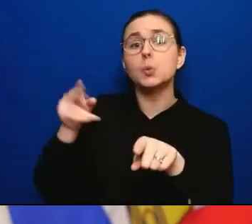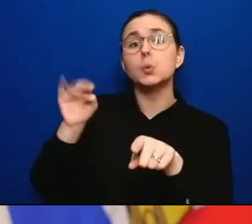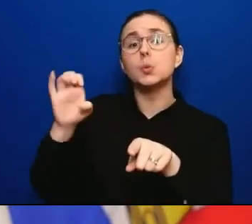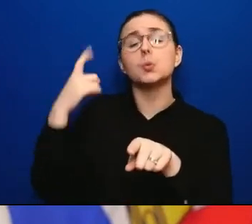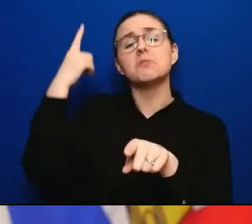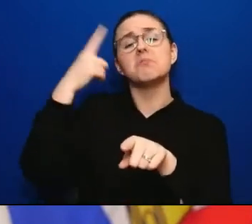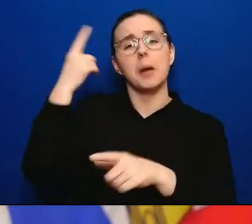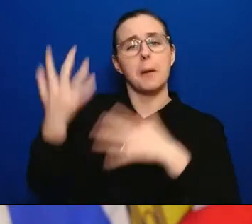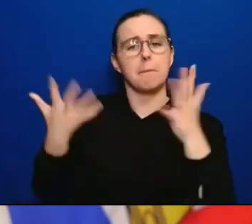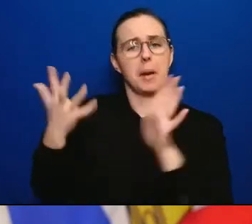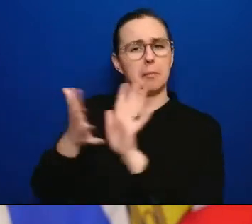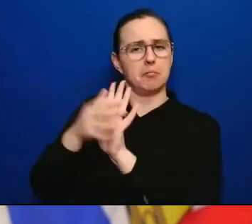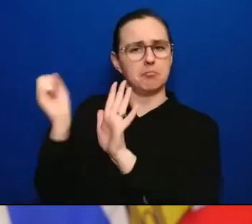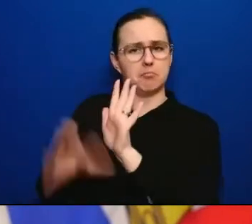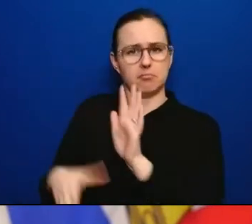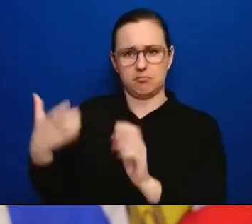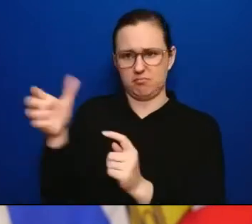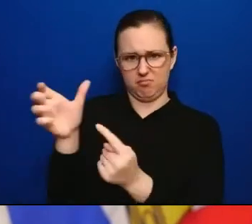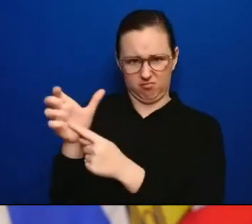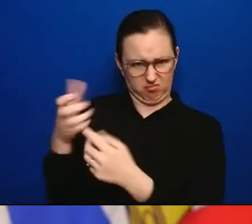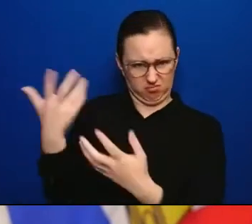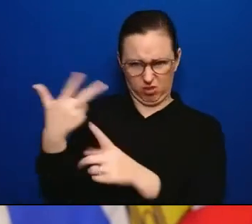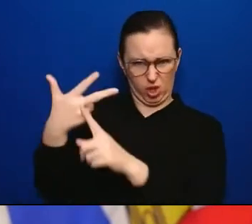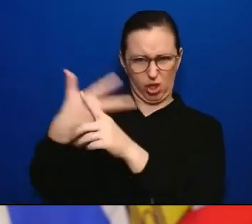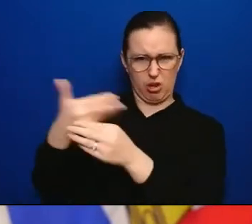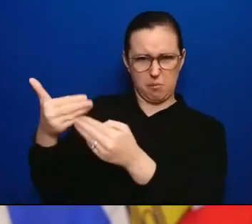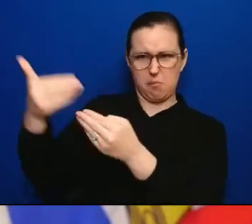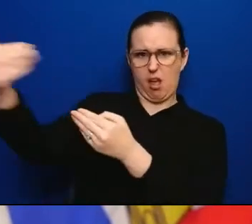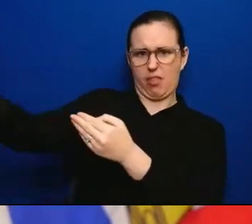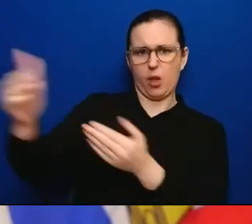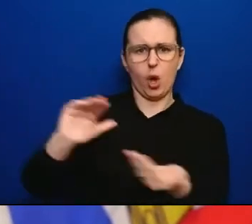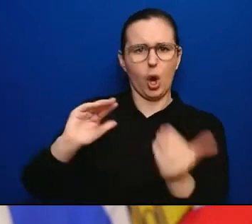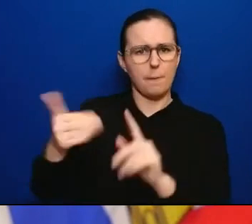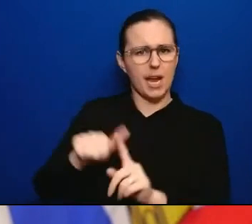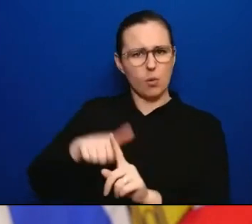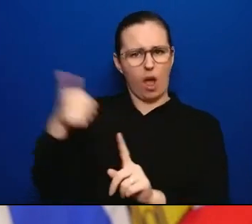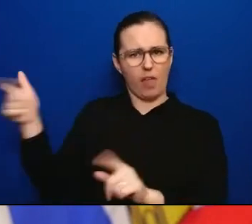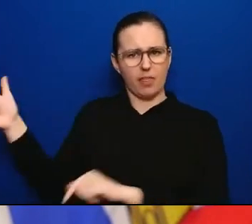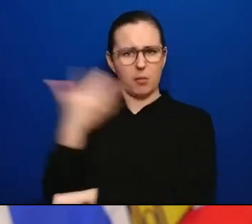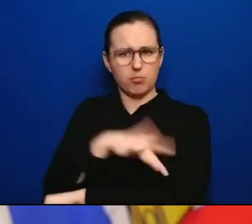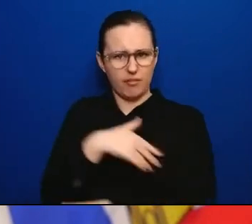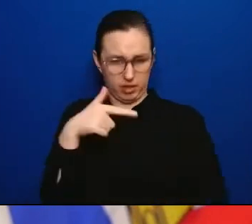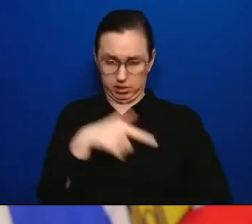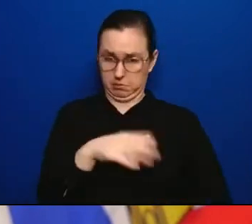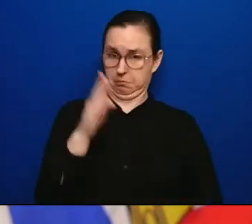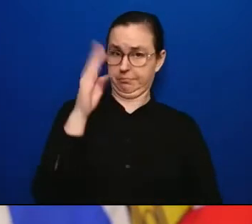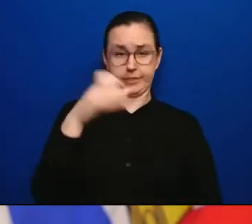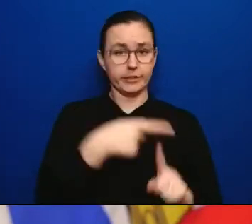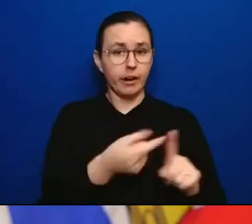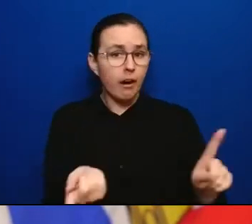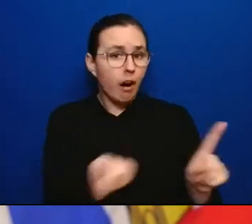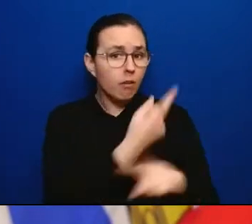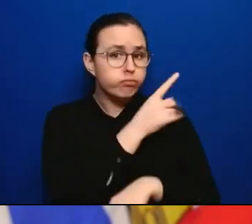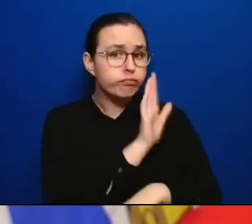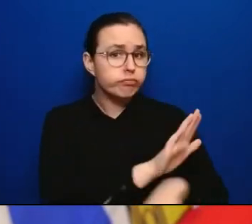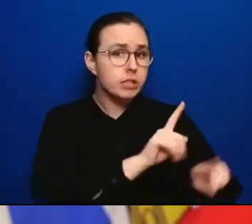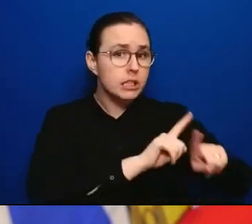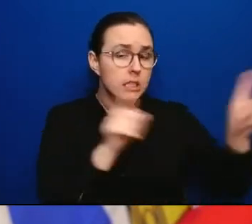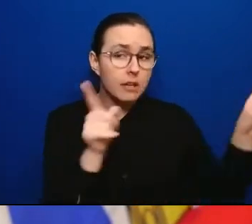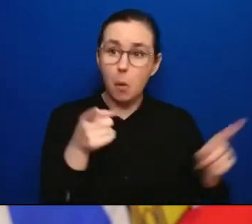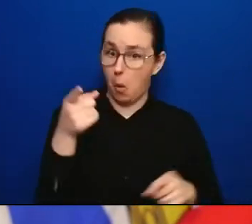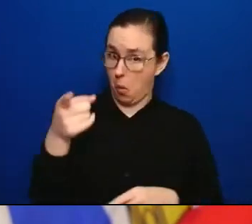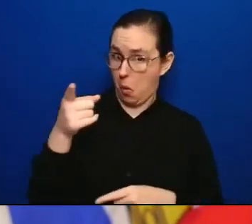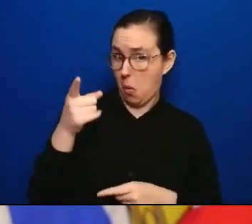us 3.5 months later than neighboring provinces here. Are you comfortable with BC being that much of an outlier, or can we expect a